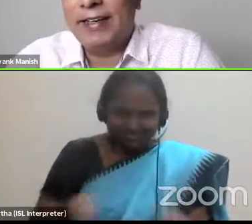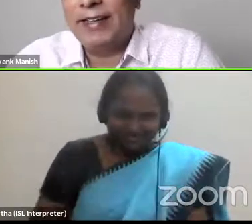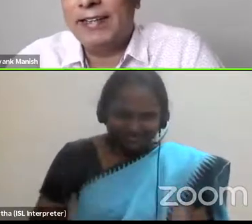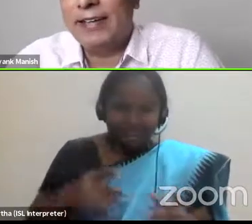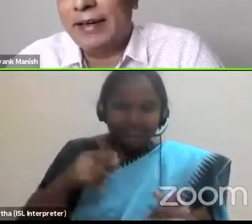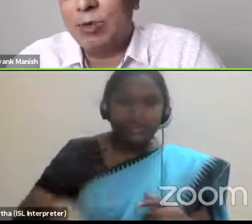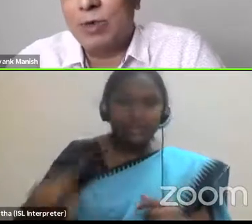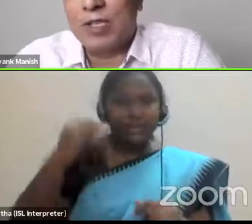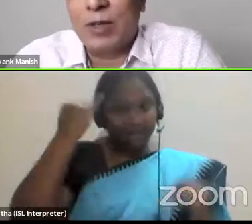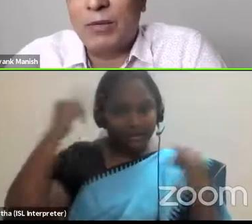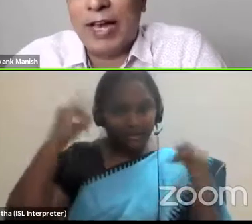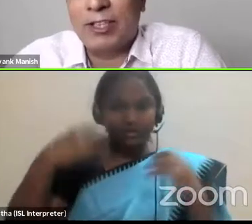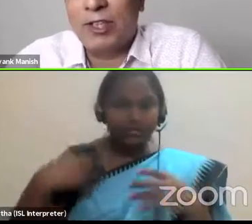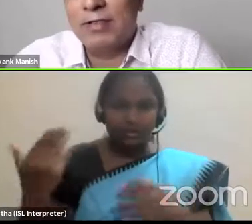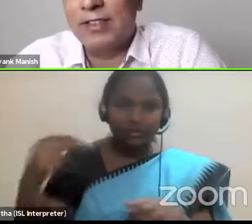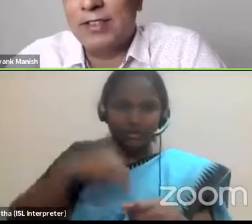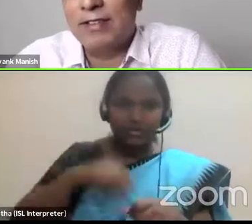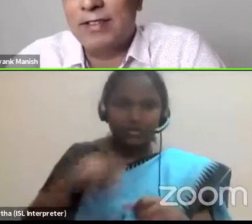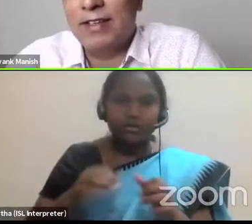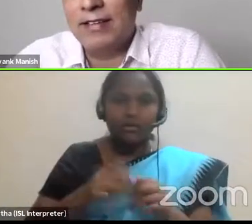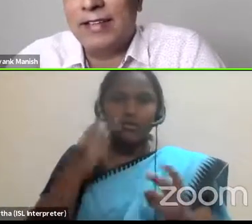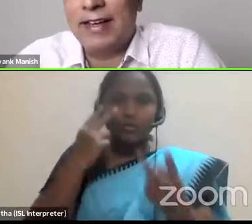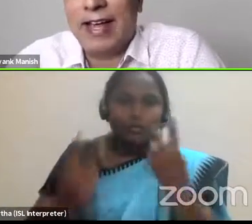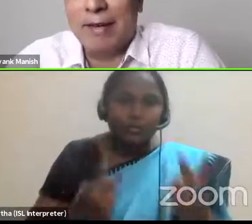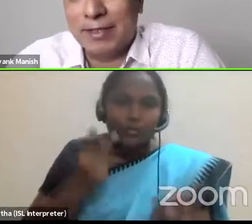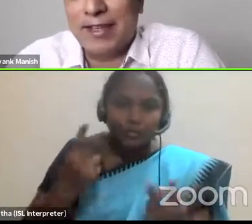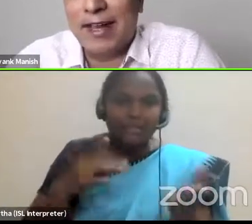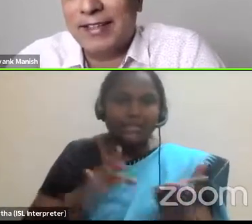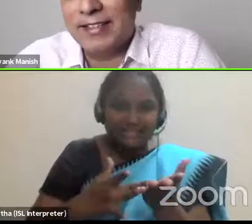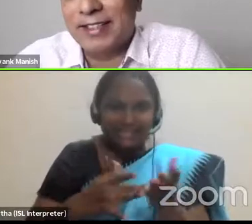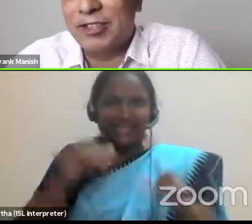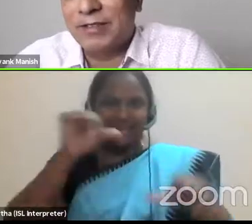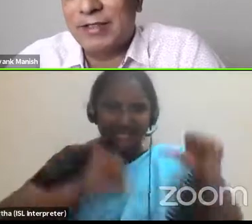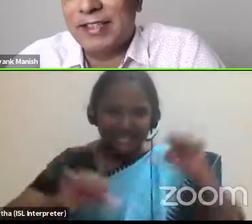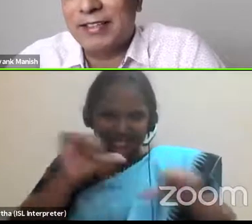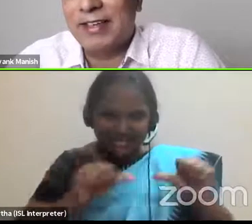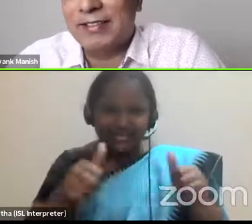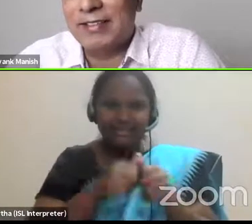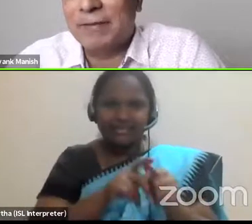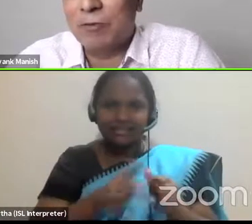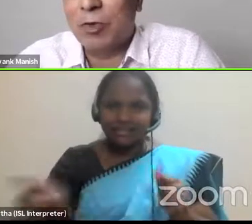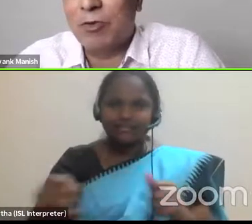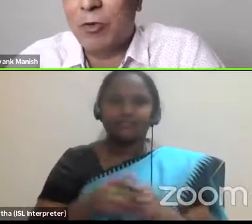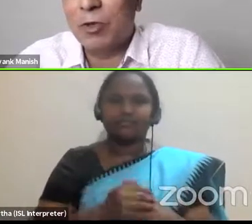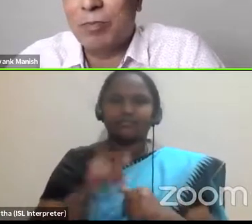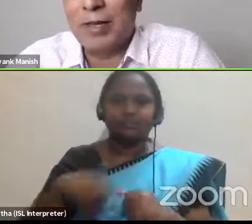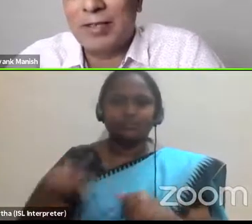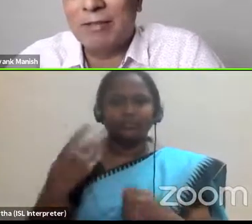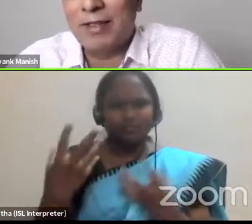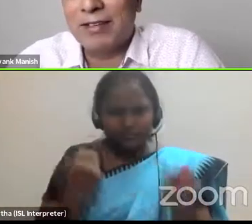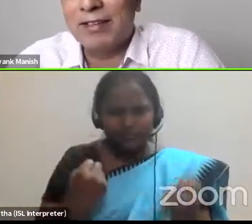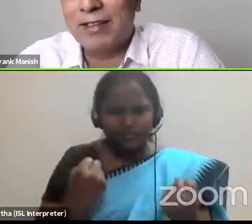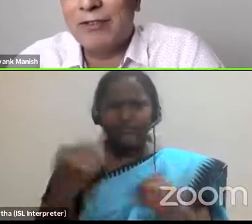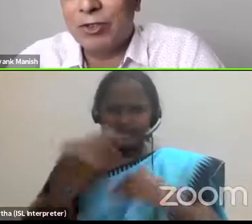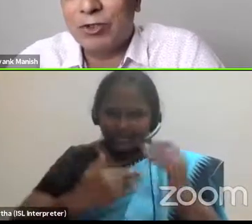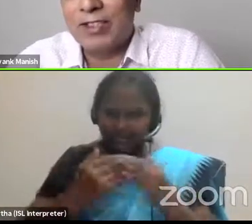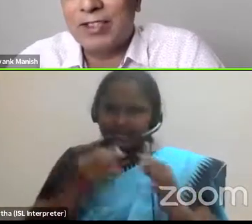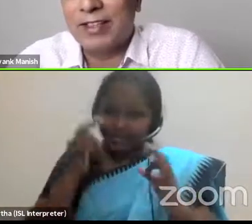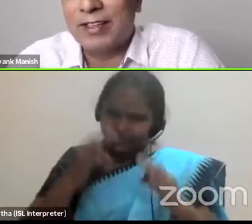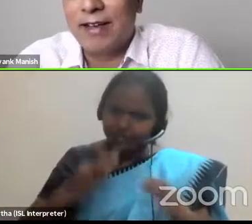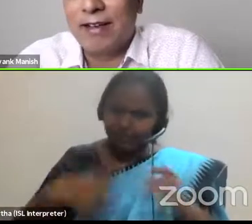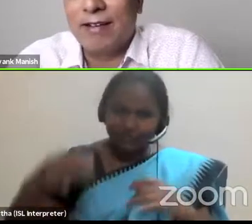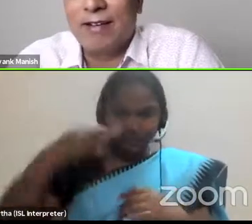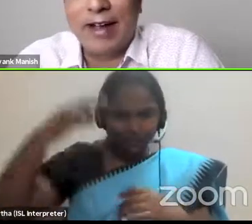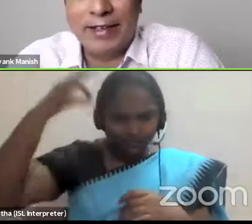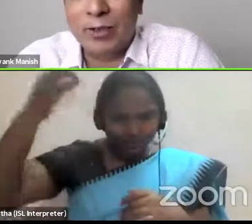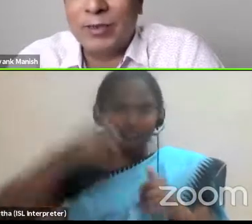that idea that came to us when we actually visited the tech labs at Accenture, and we said that if we want to build something really